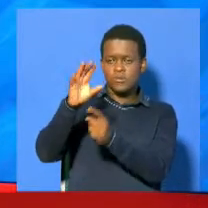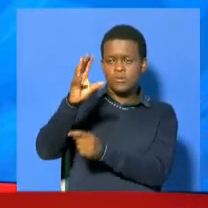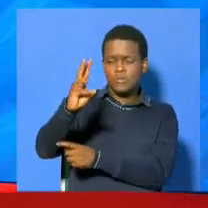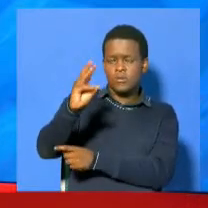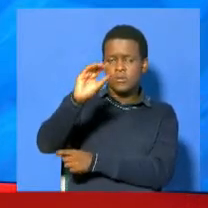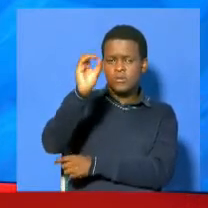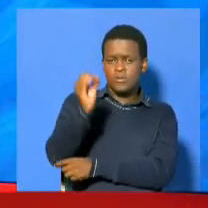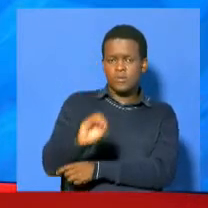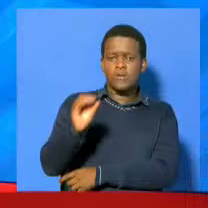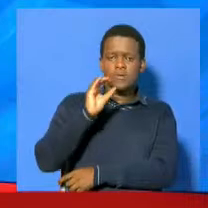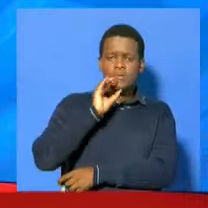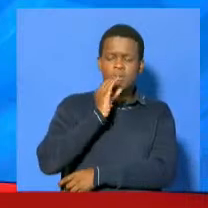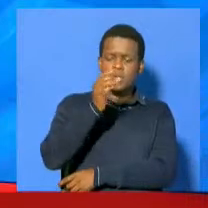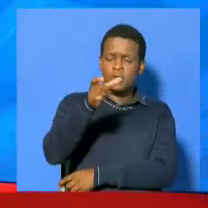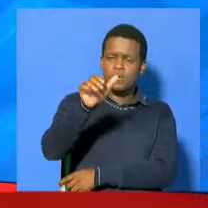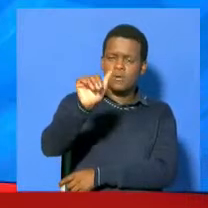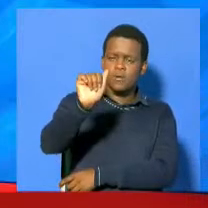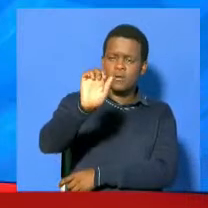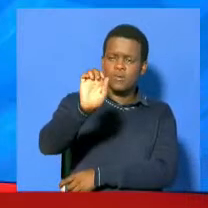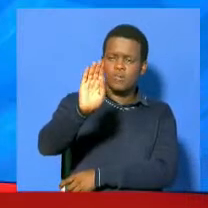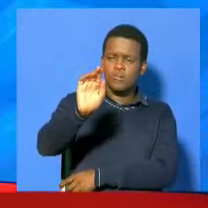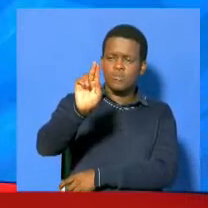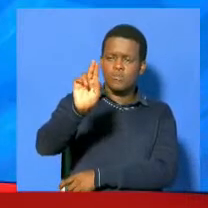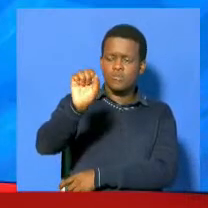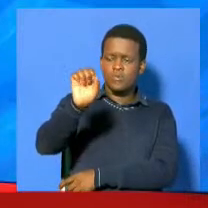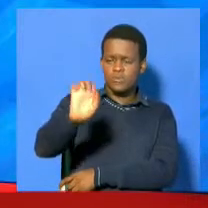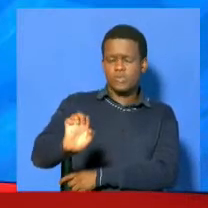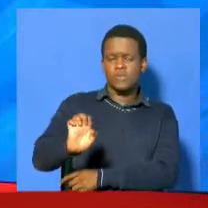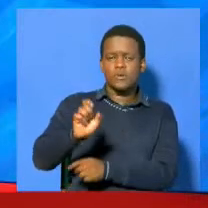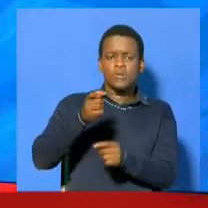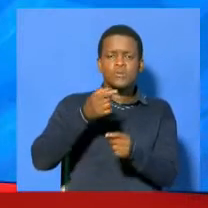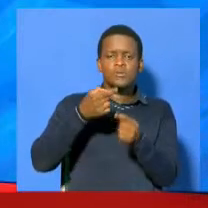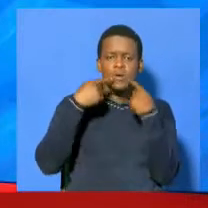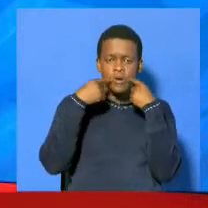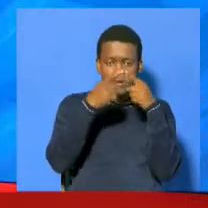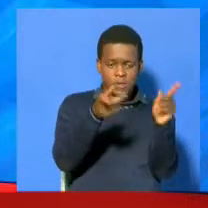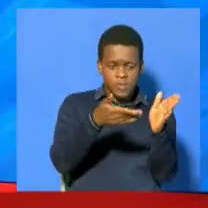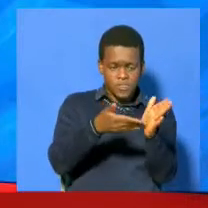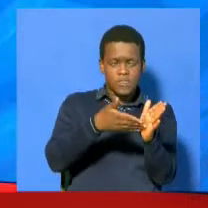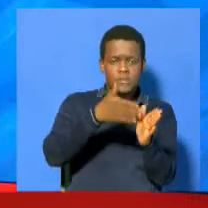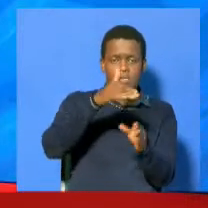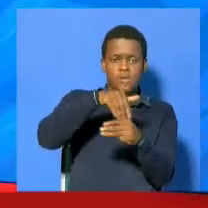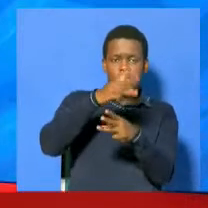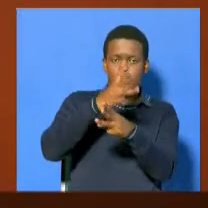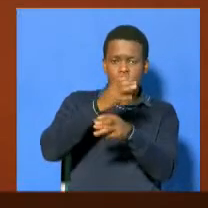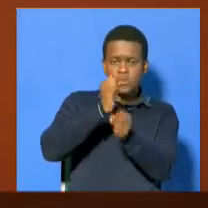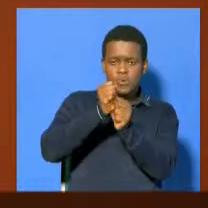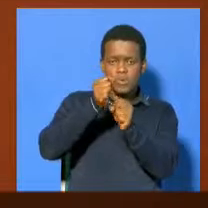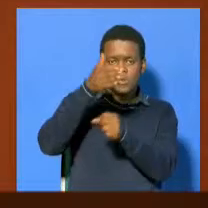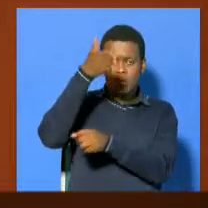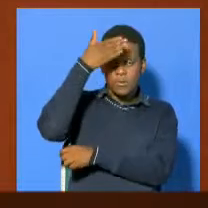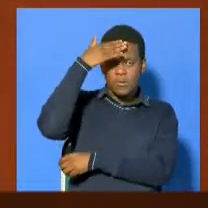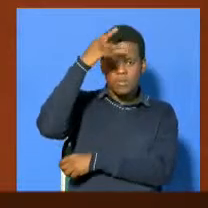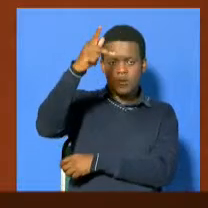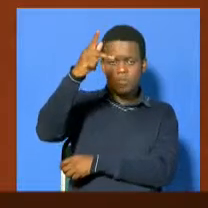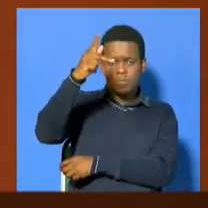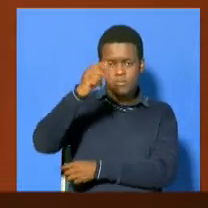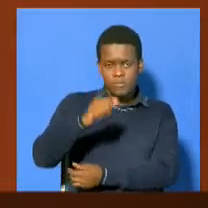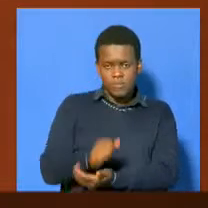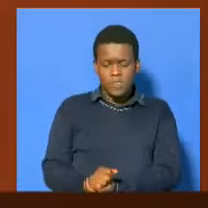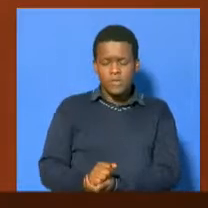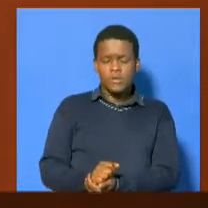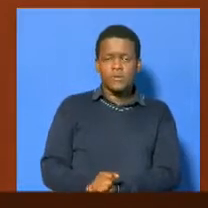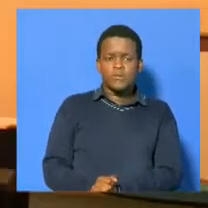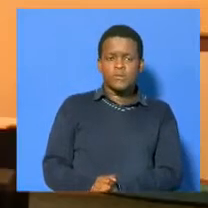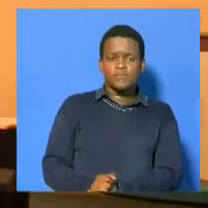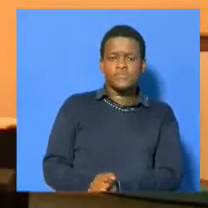was speaking at a council retreat held in Kasani. Kitso Temani with the report. Although underemployment